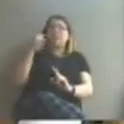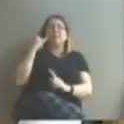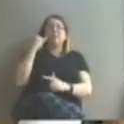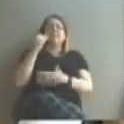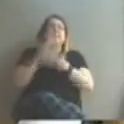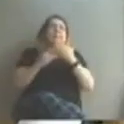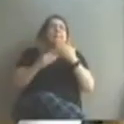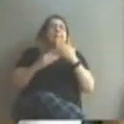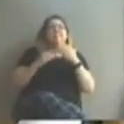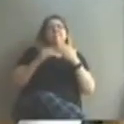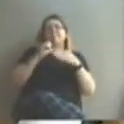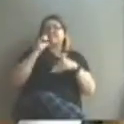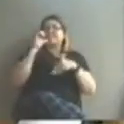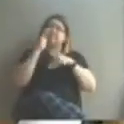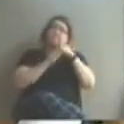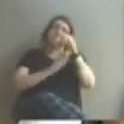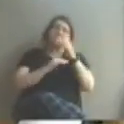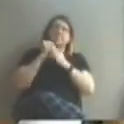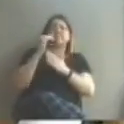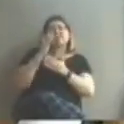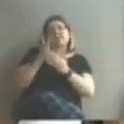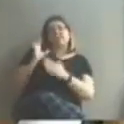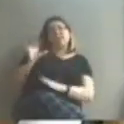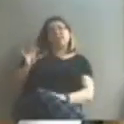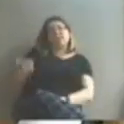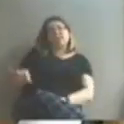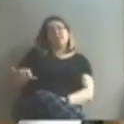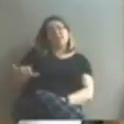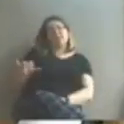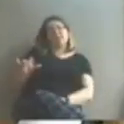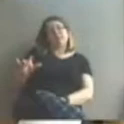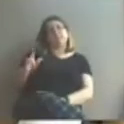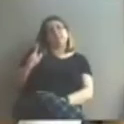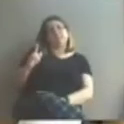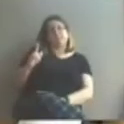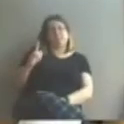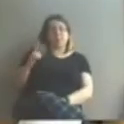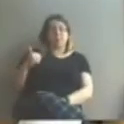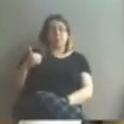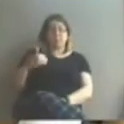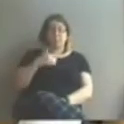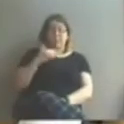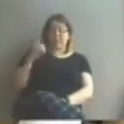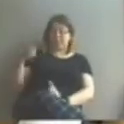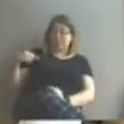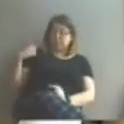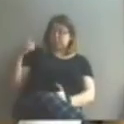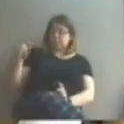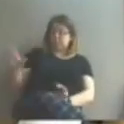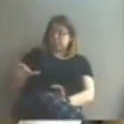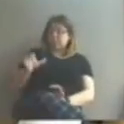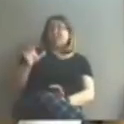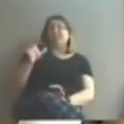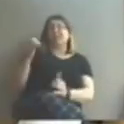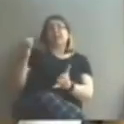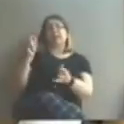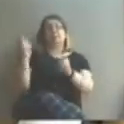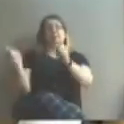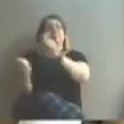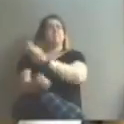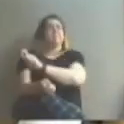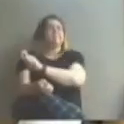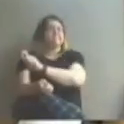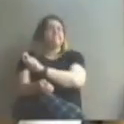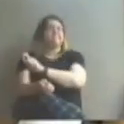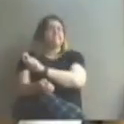discomfort from colleagues, some of that is moving us out of what we might have been doing in past